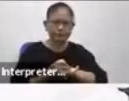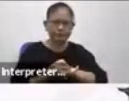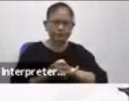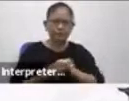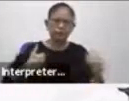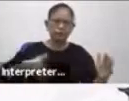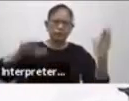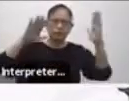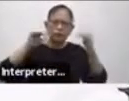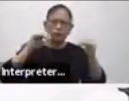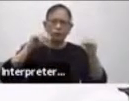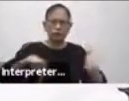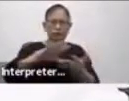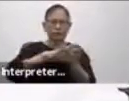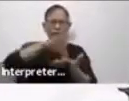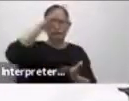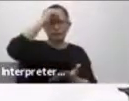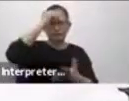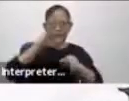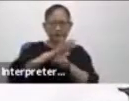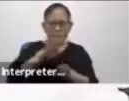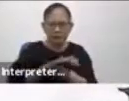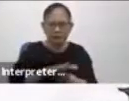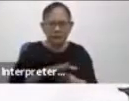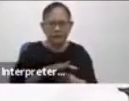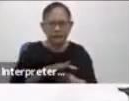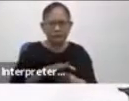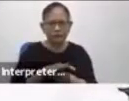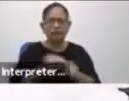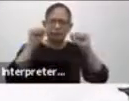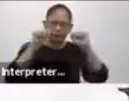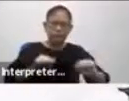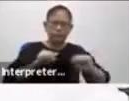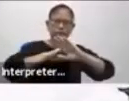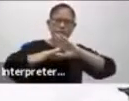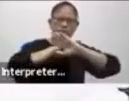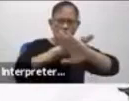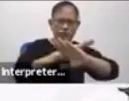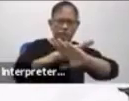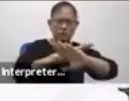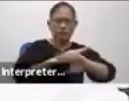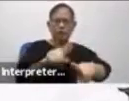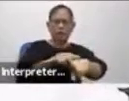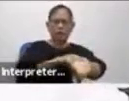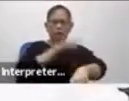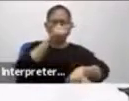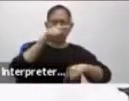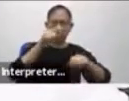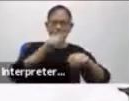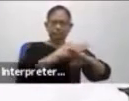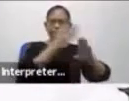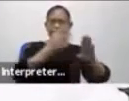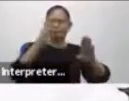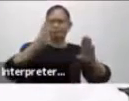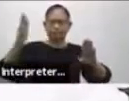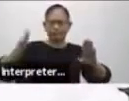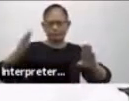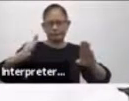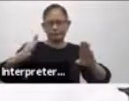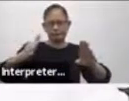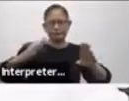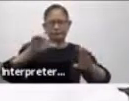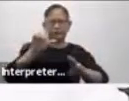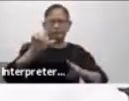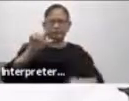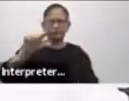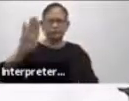we have learned enough and innovated enough that we're able to prevent any long-term impacts on gender equality and women's empowerment after the pandemic